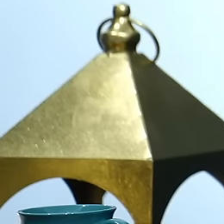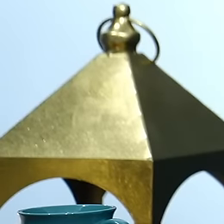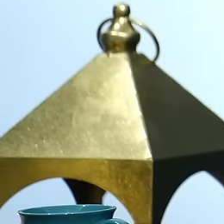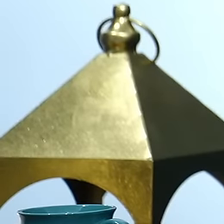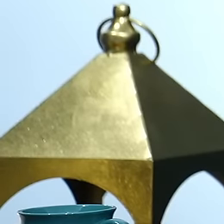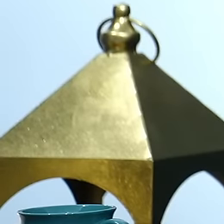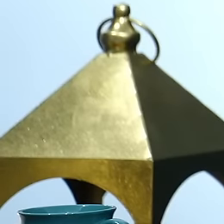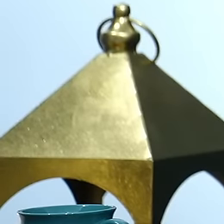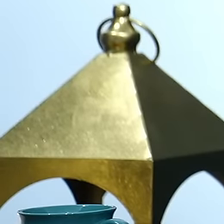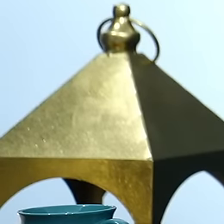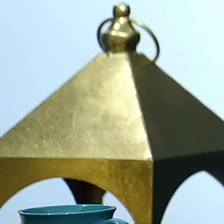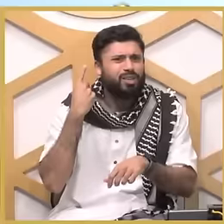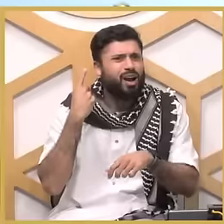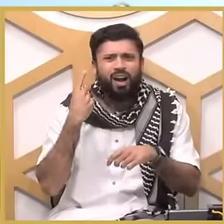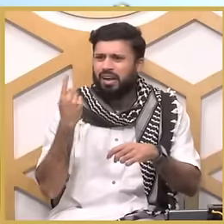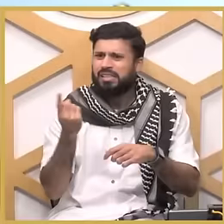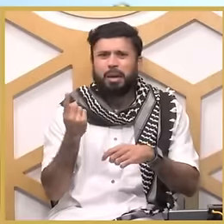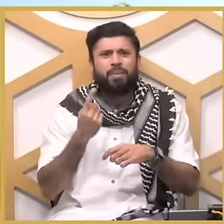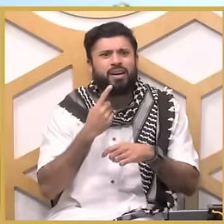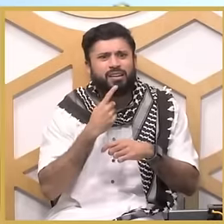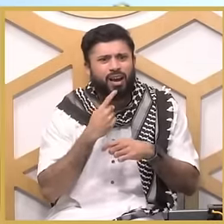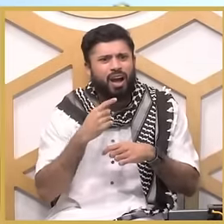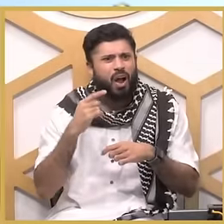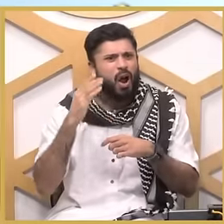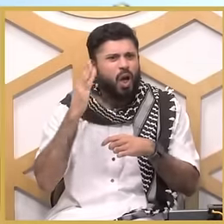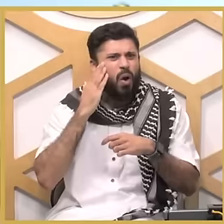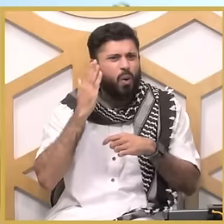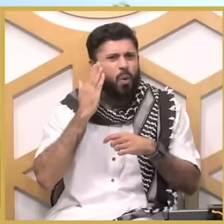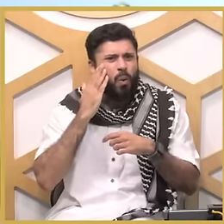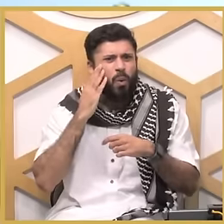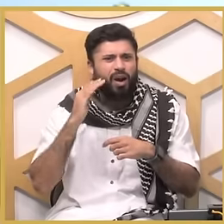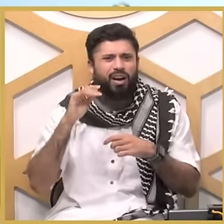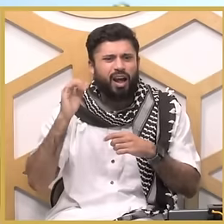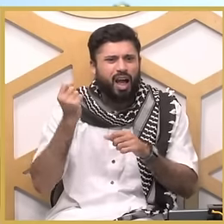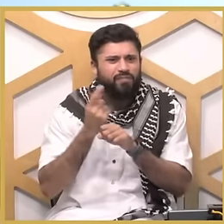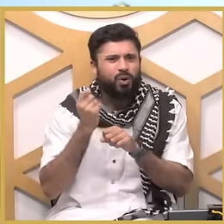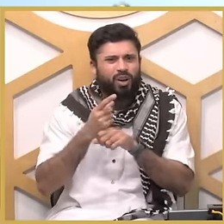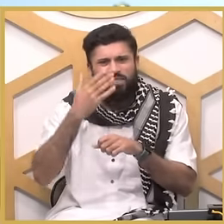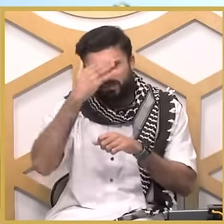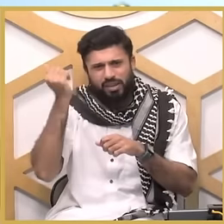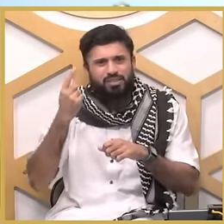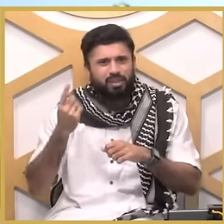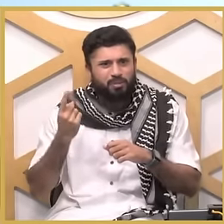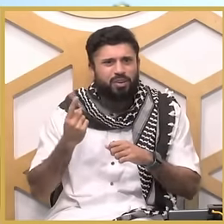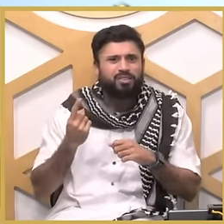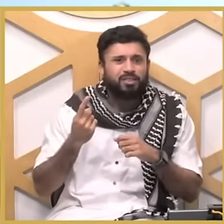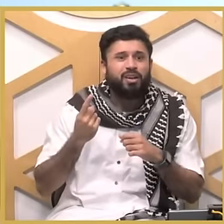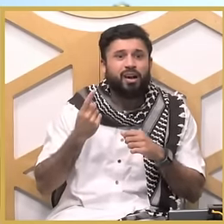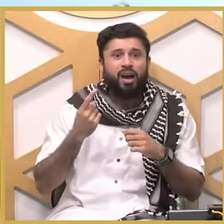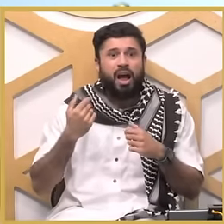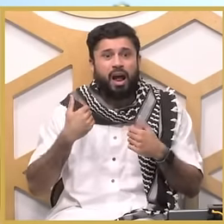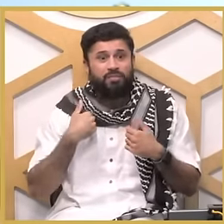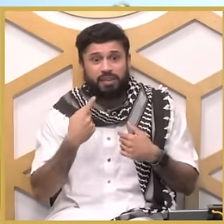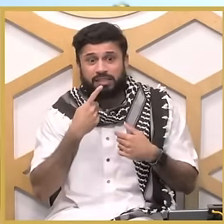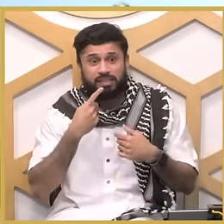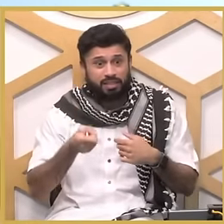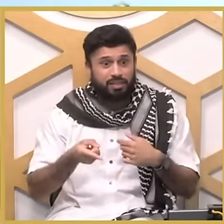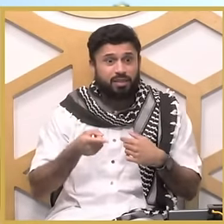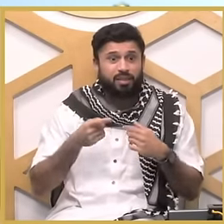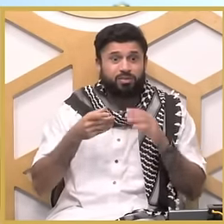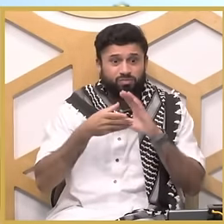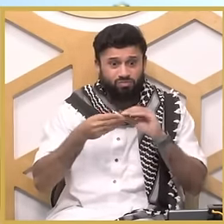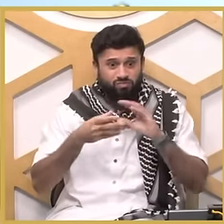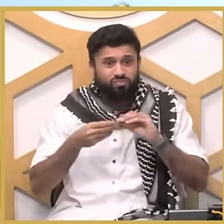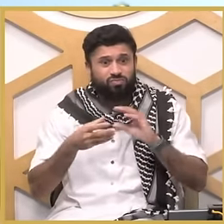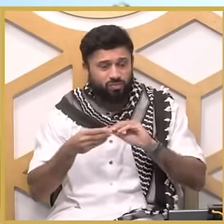forget a year after year, but I remember just saying this, and some of the brothers saying, you know, I kept that with me for the year. Look,